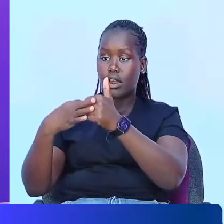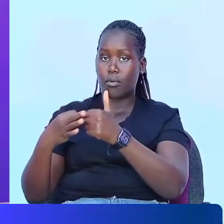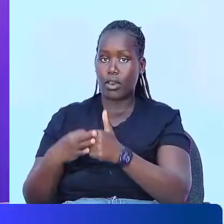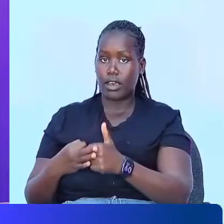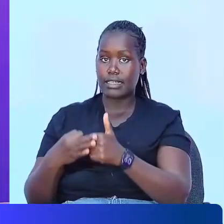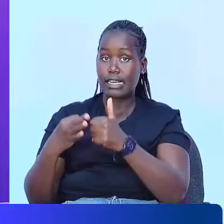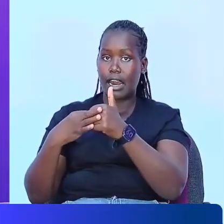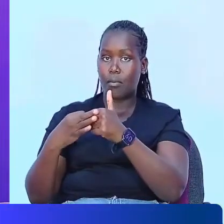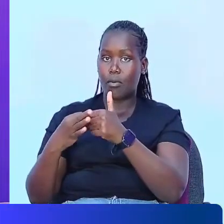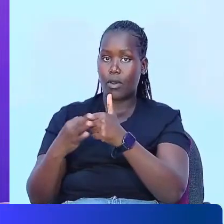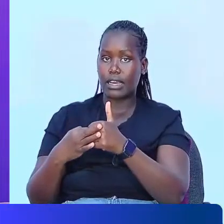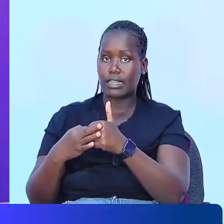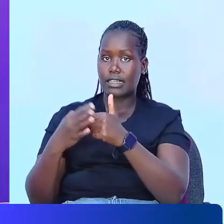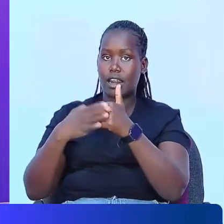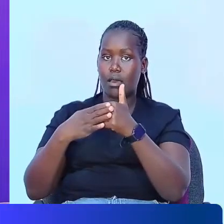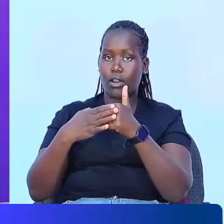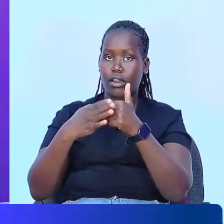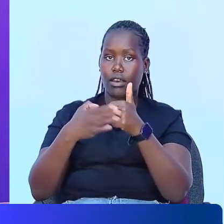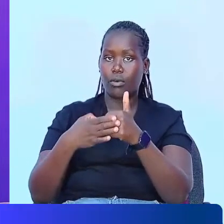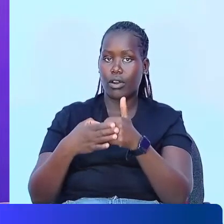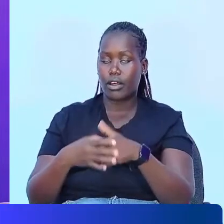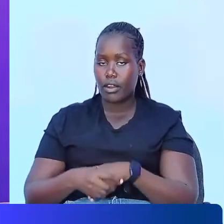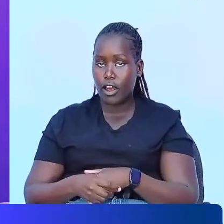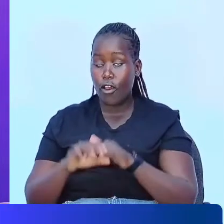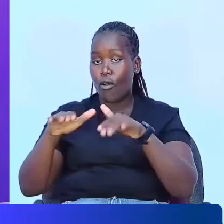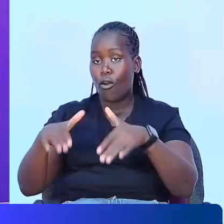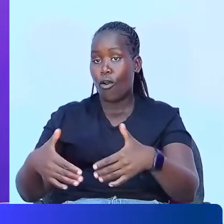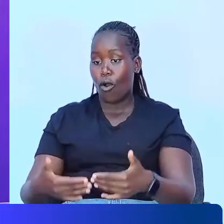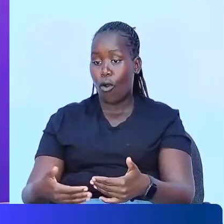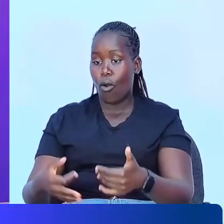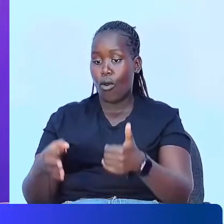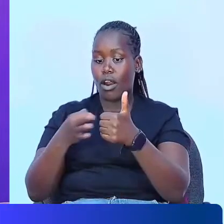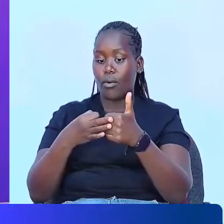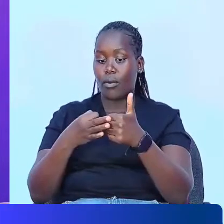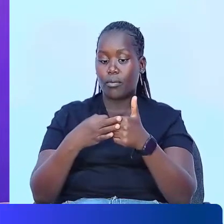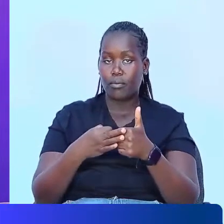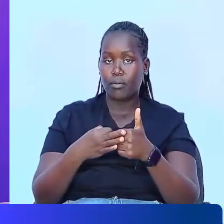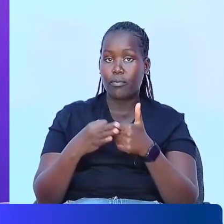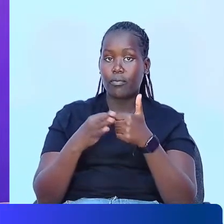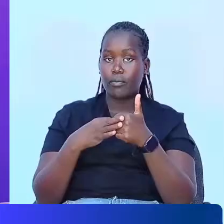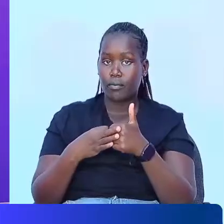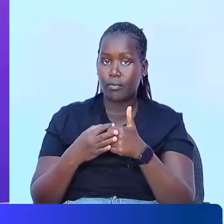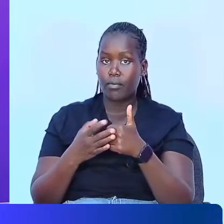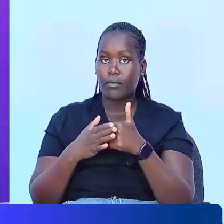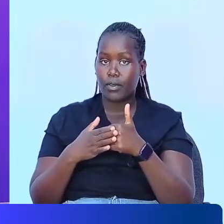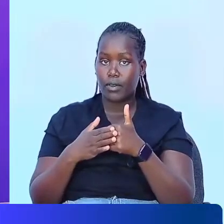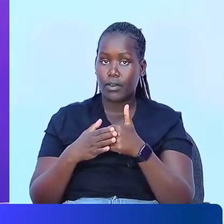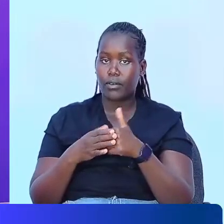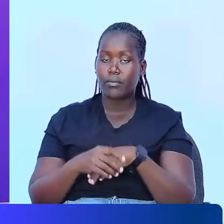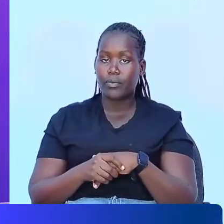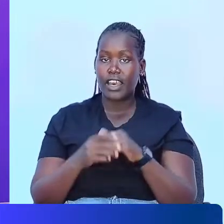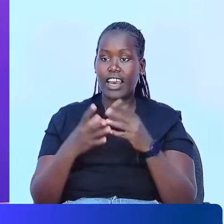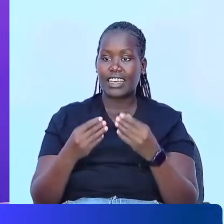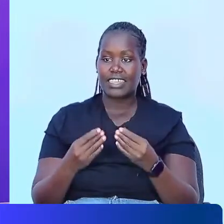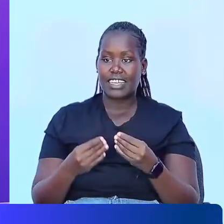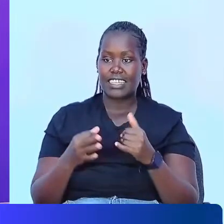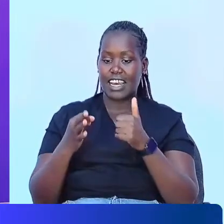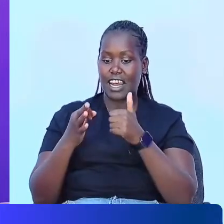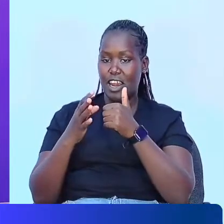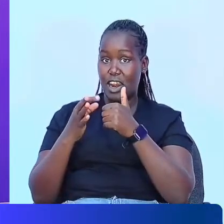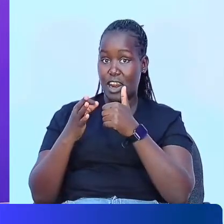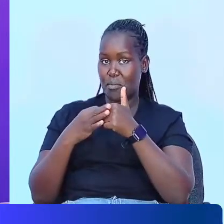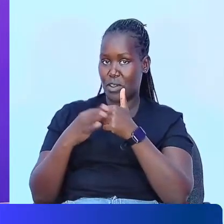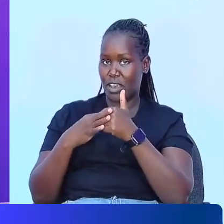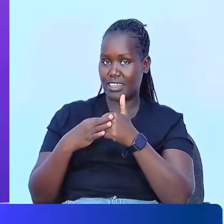88 99 or 888 899. But I think it's easier 88